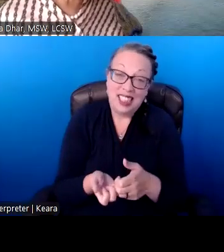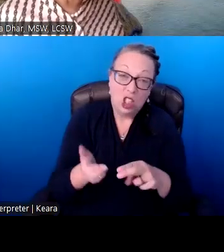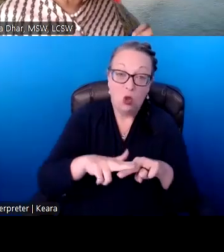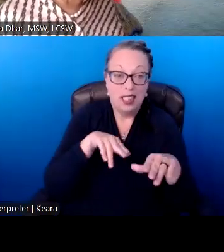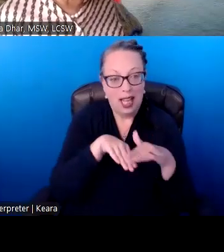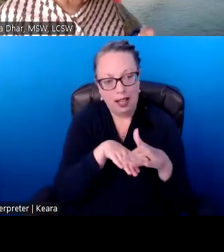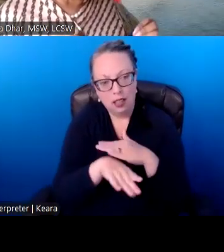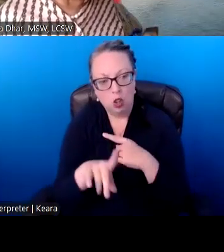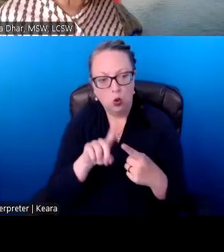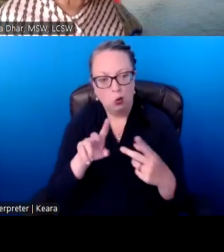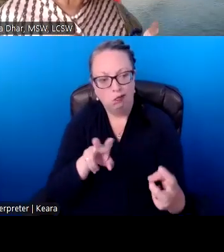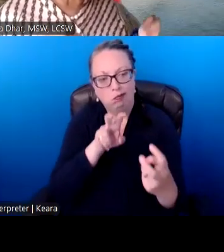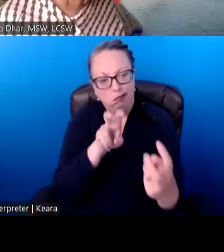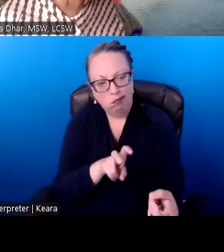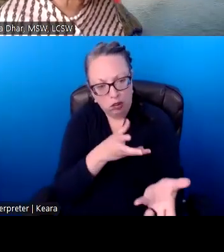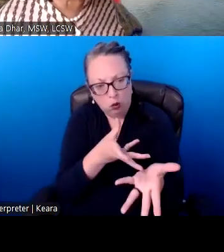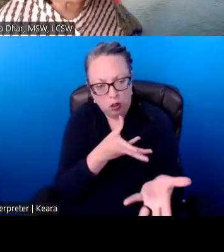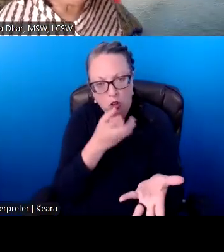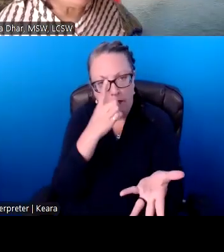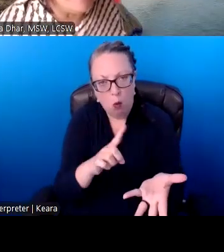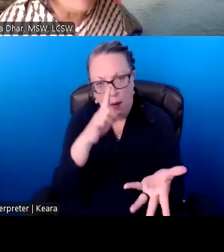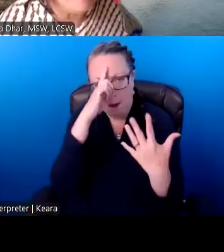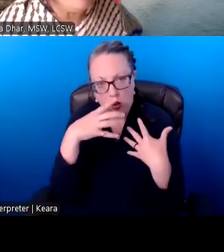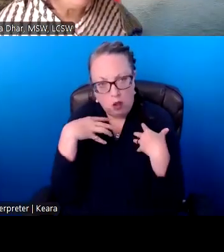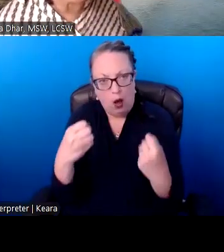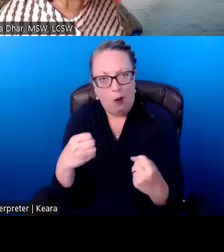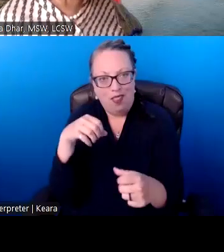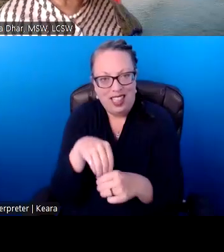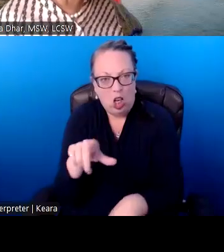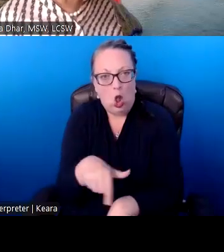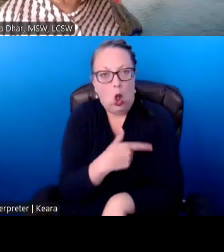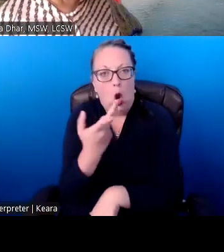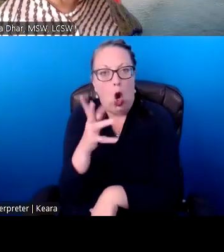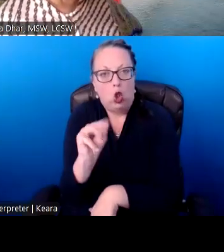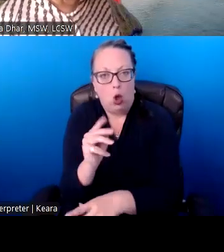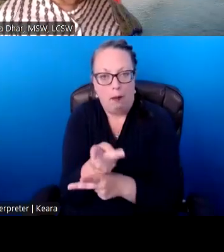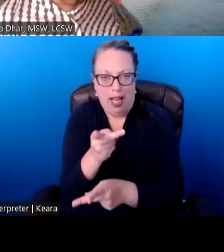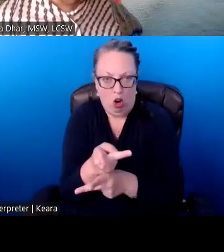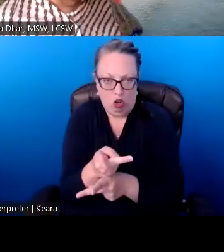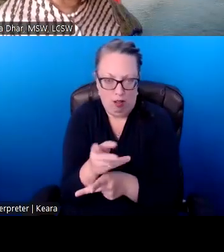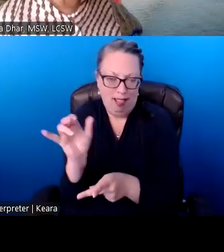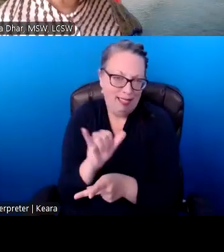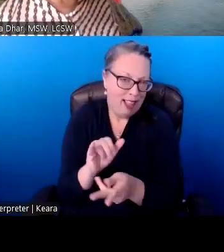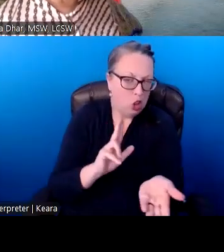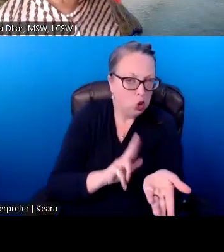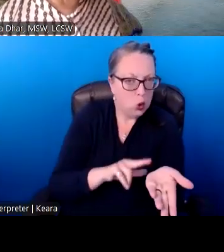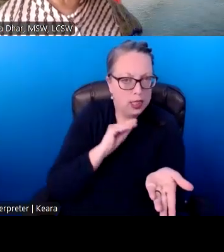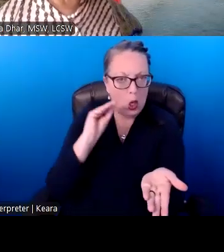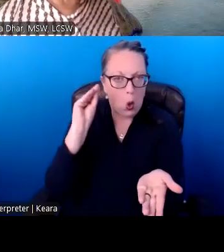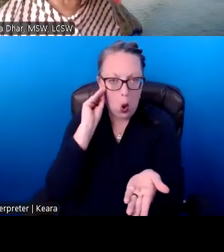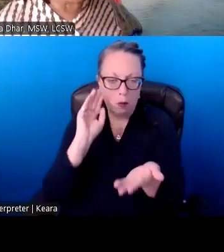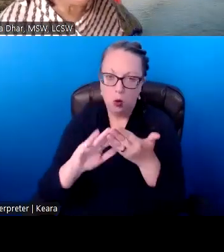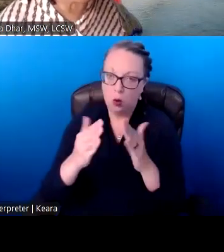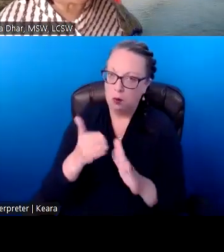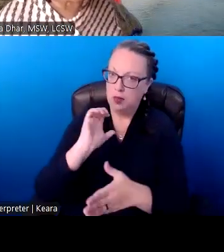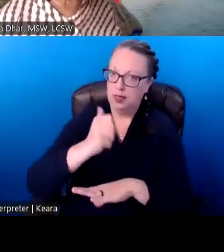consultation for mental health in long-term care settings, such as nursing homes, also community-based settings such